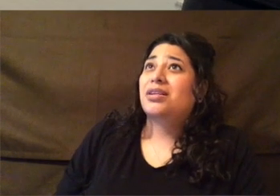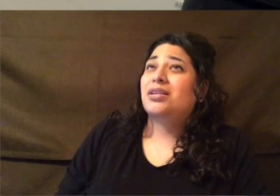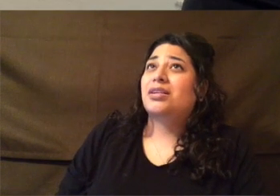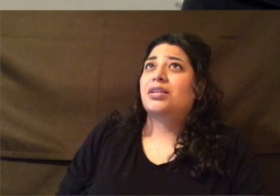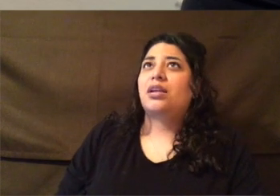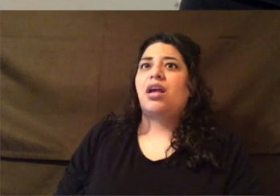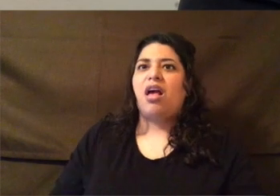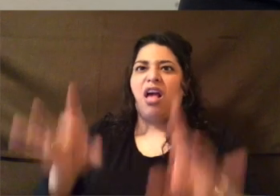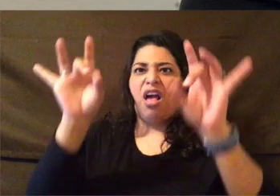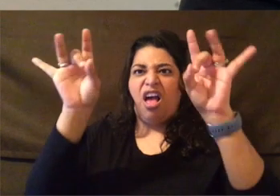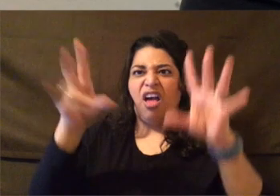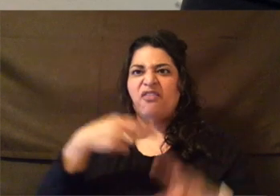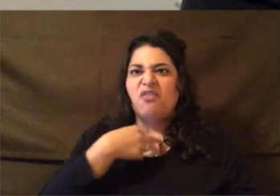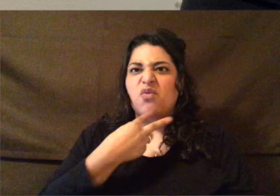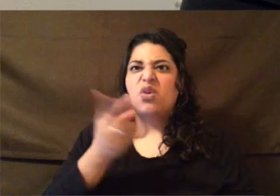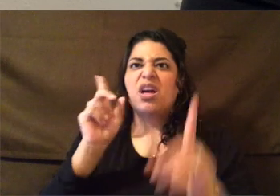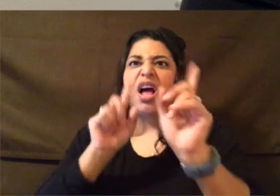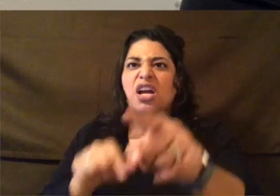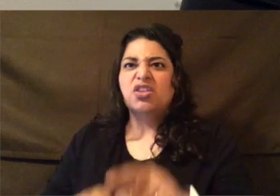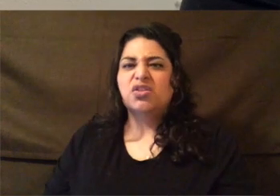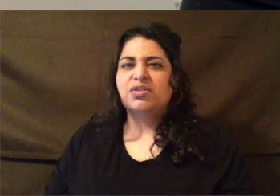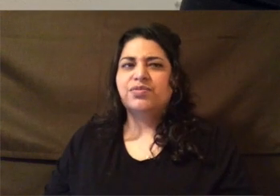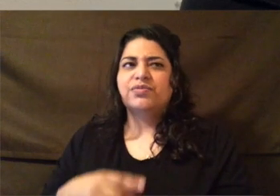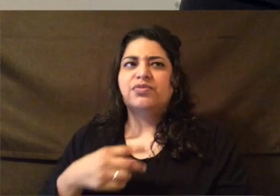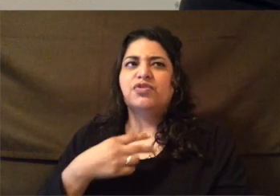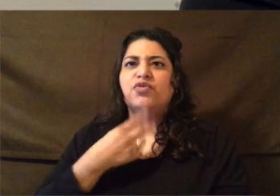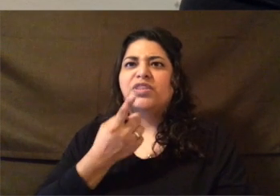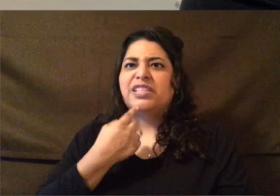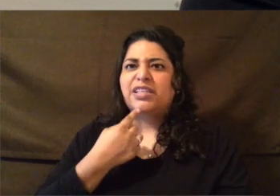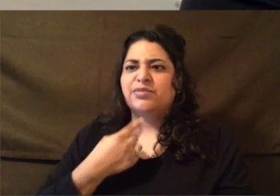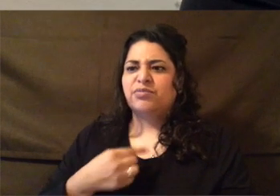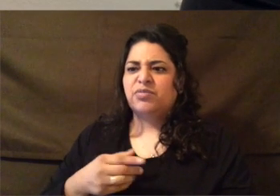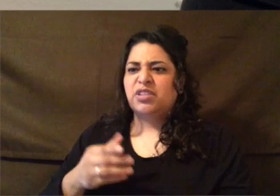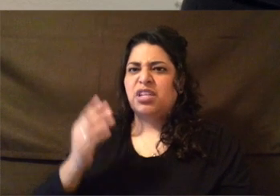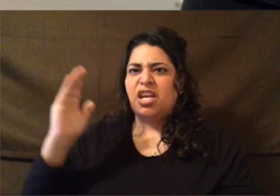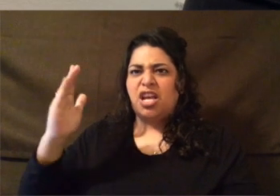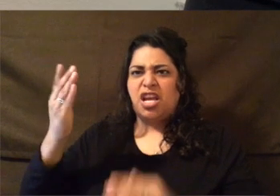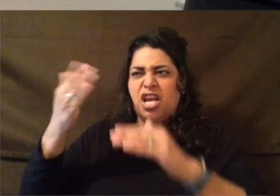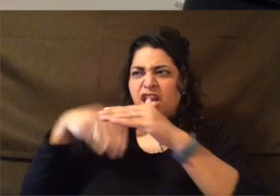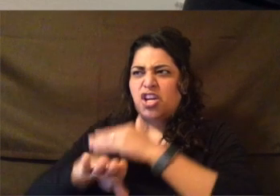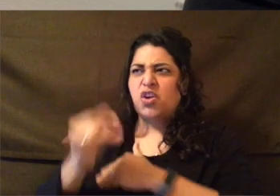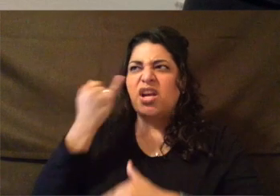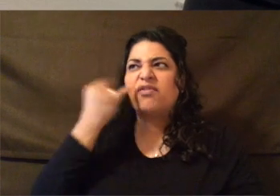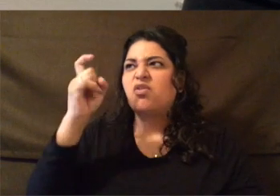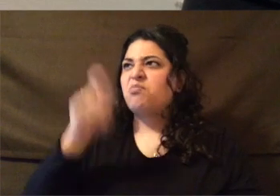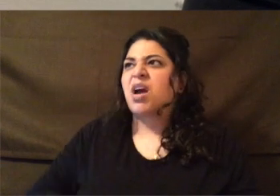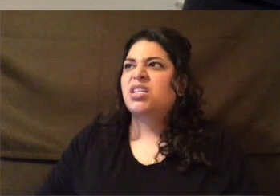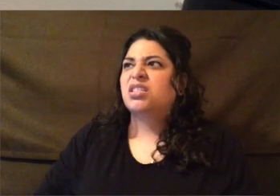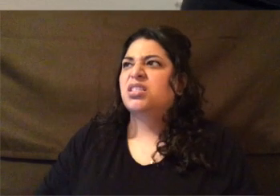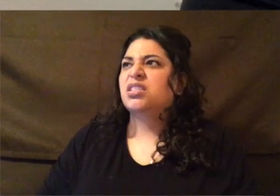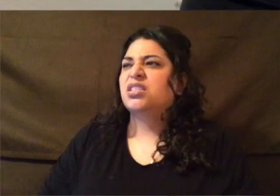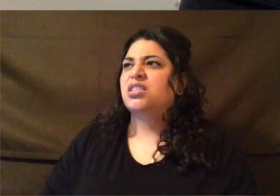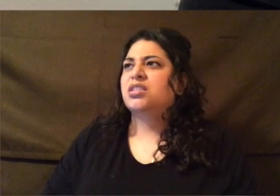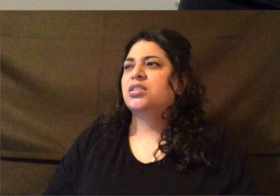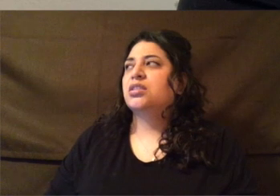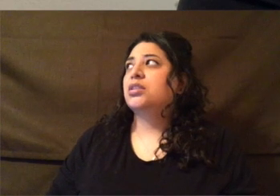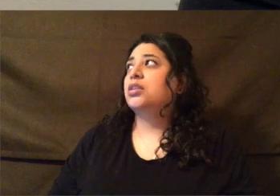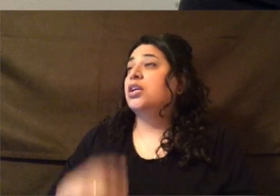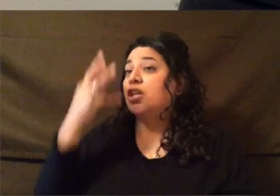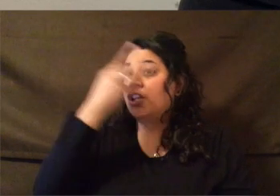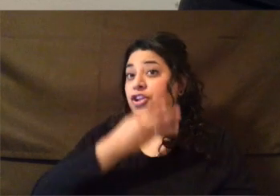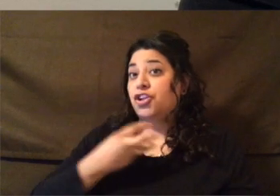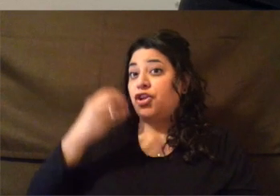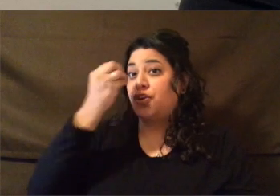hungry. A terrible voice answered her. The voice said, enter if you must.